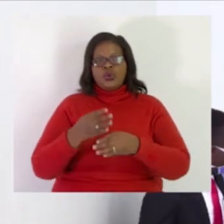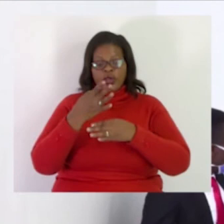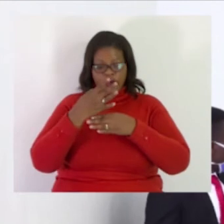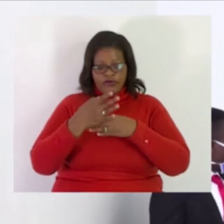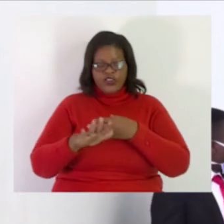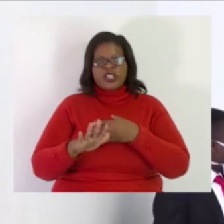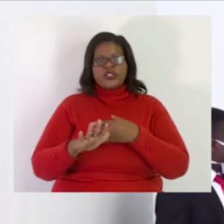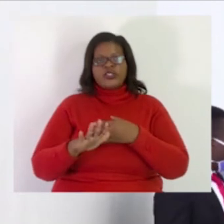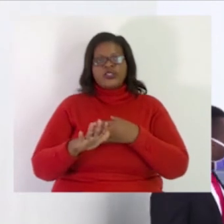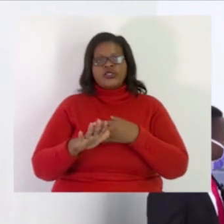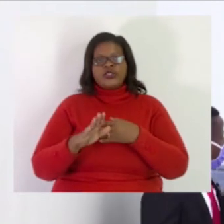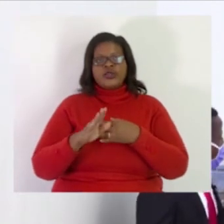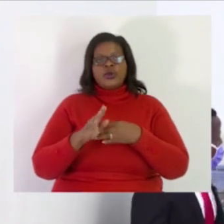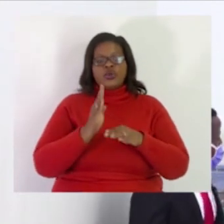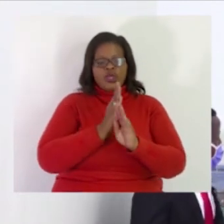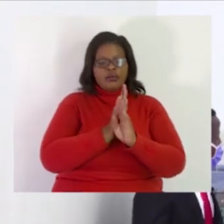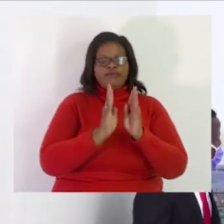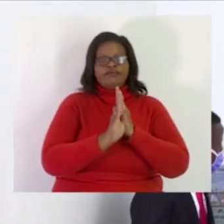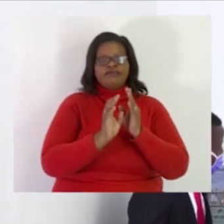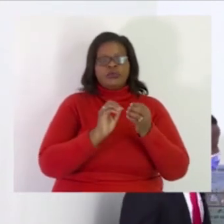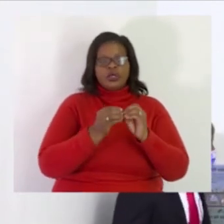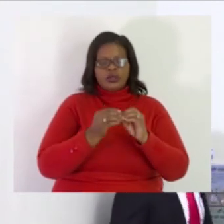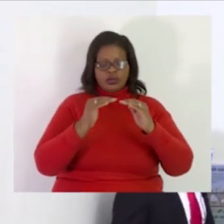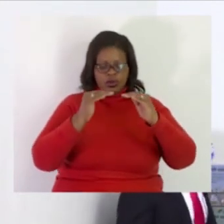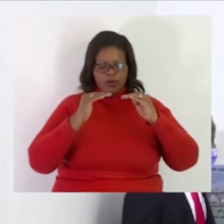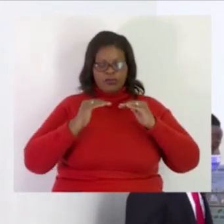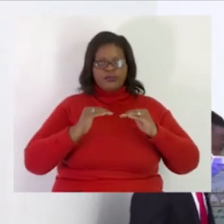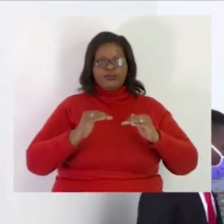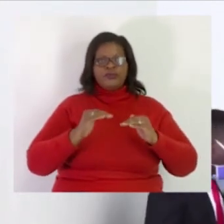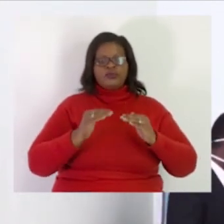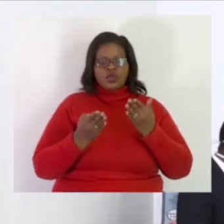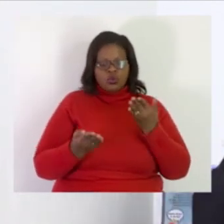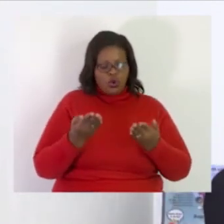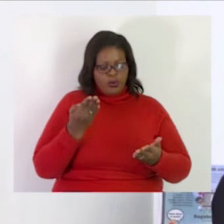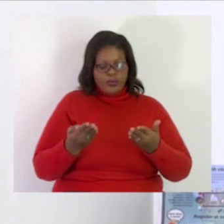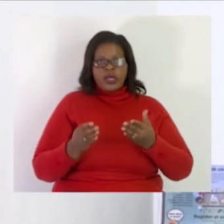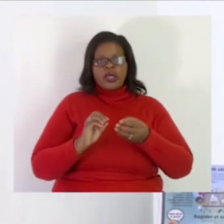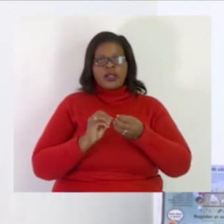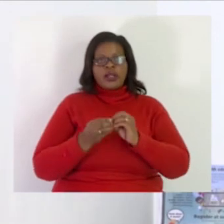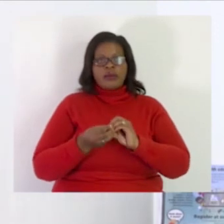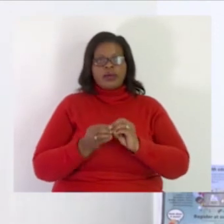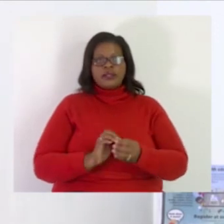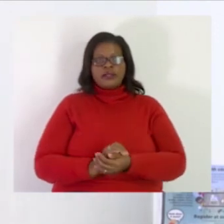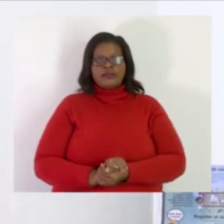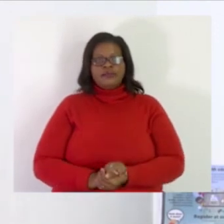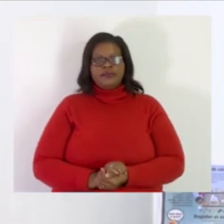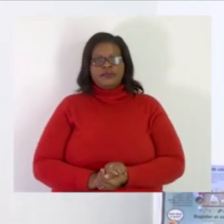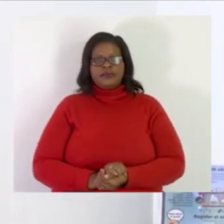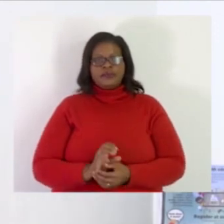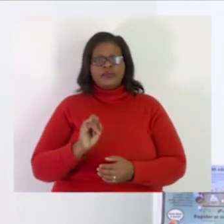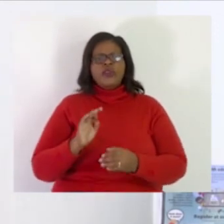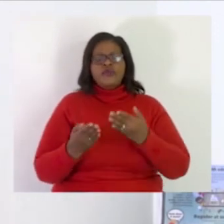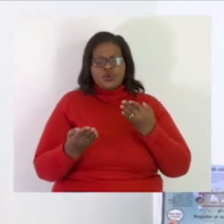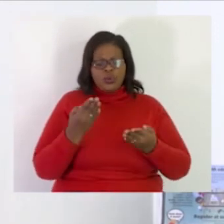examples. So continuing with comparing numbers, when you compare numbers, there must be